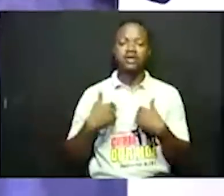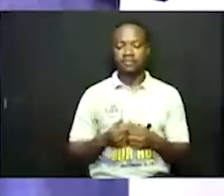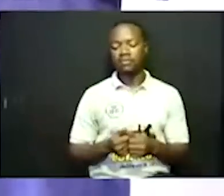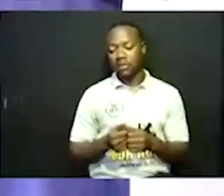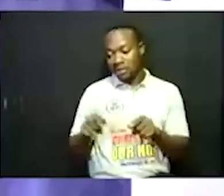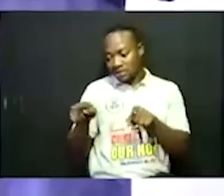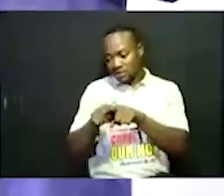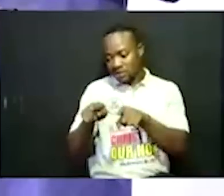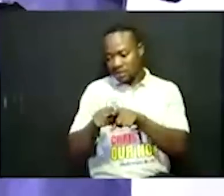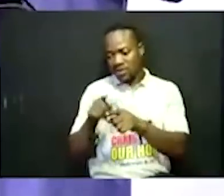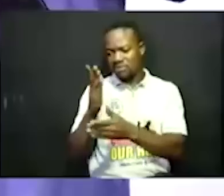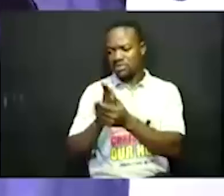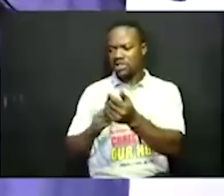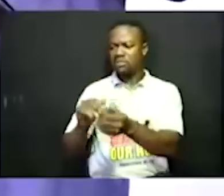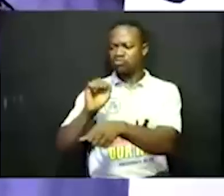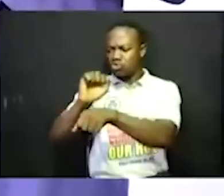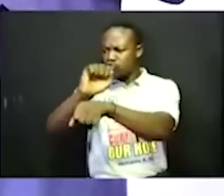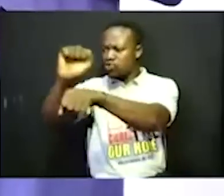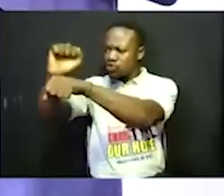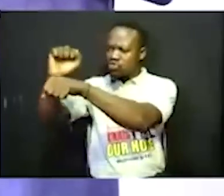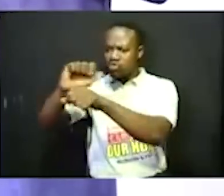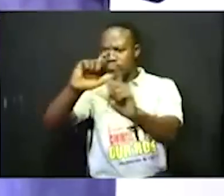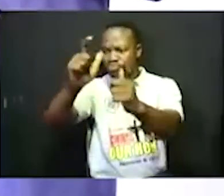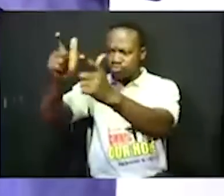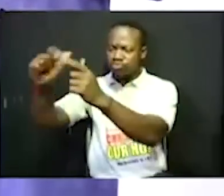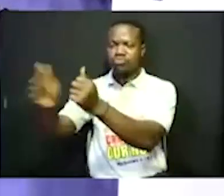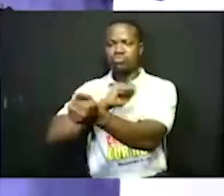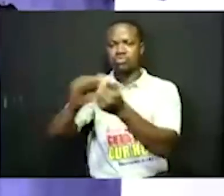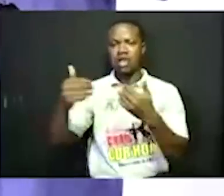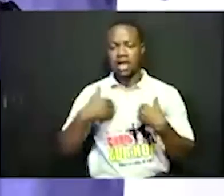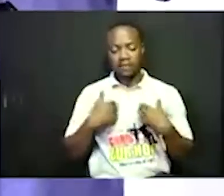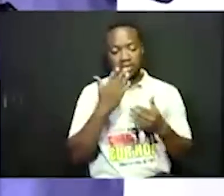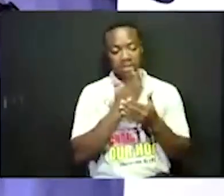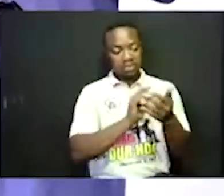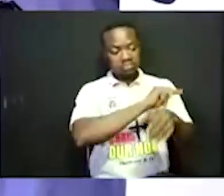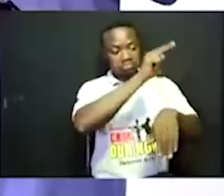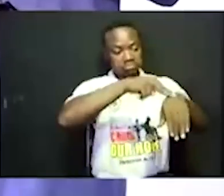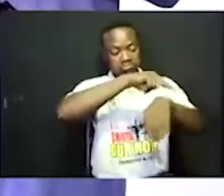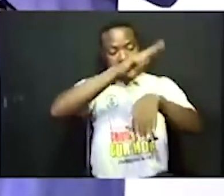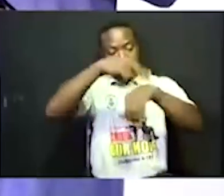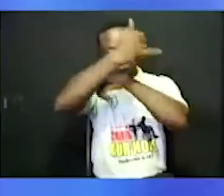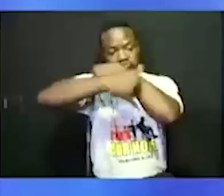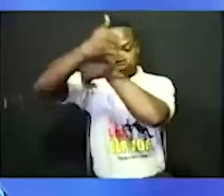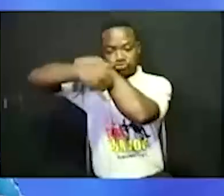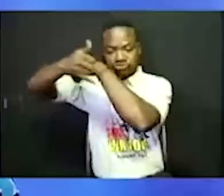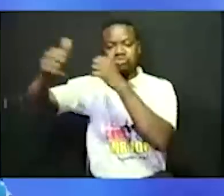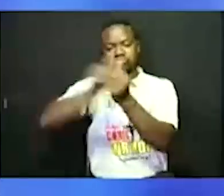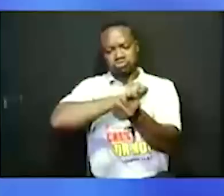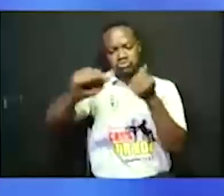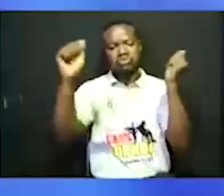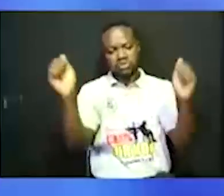relationships. It destroys institutions. It destroys nations. In fact,